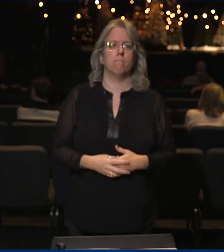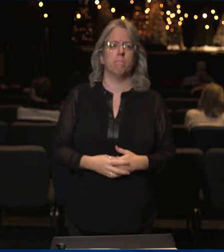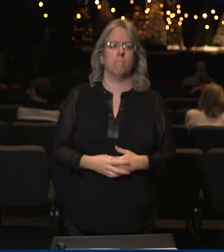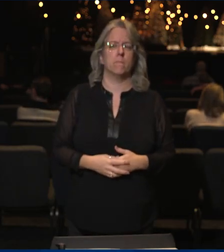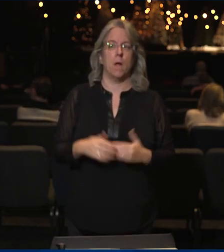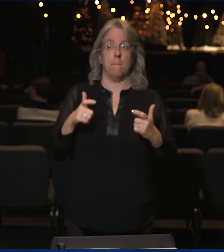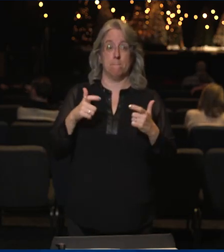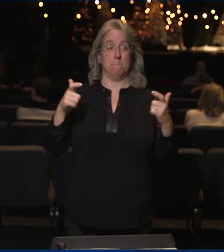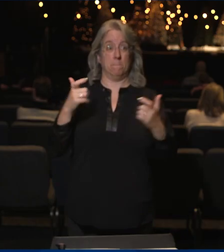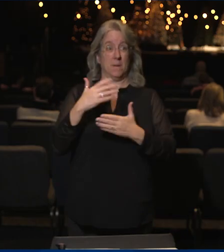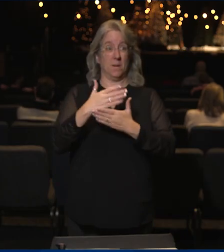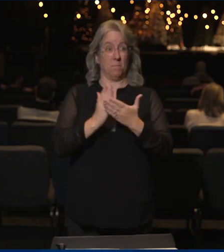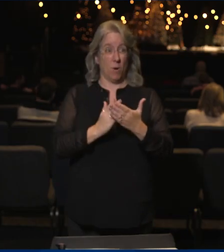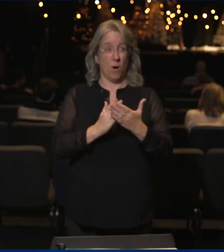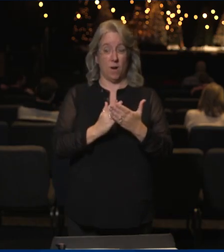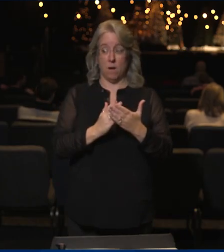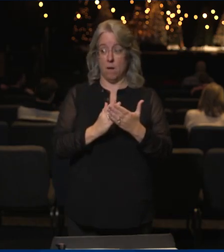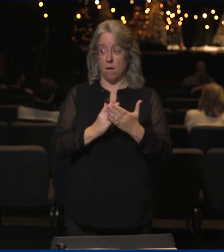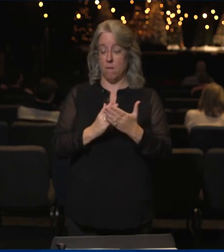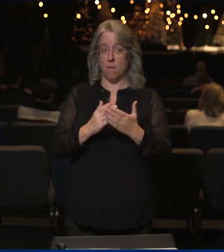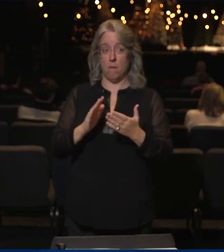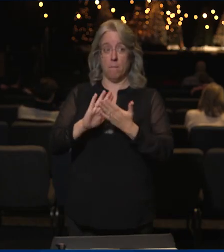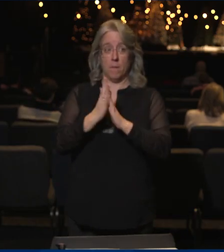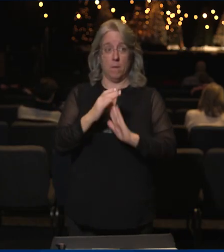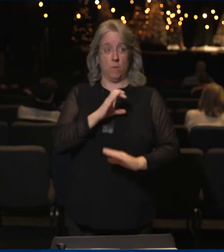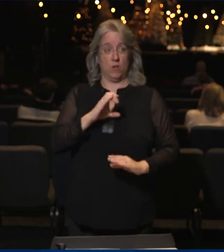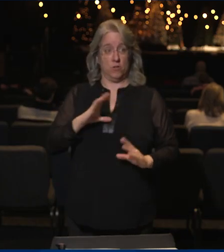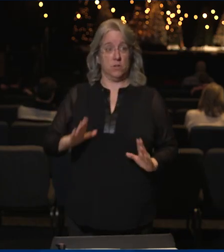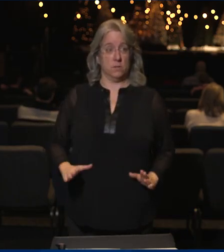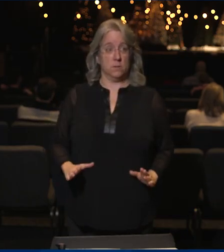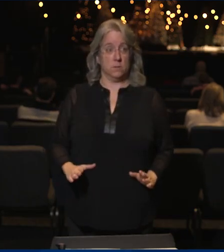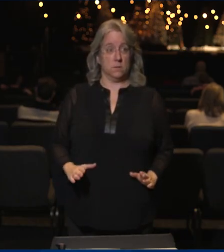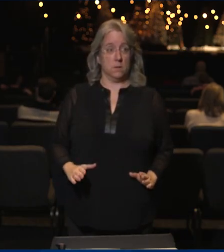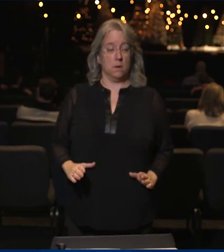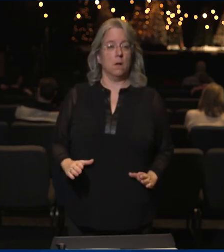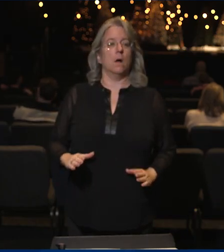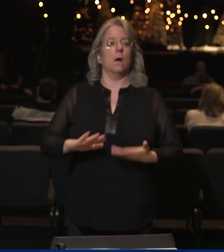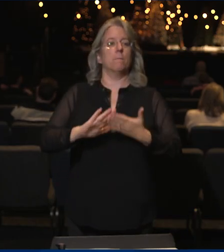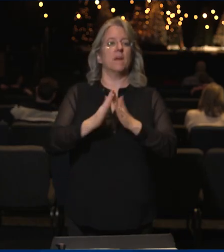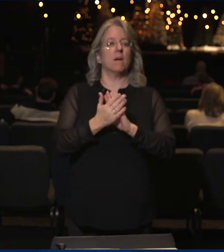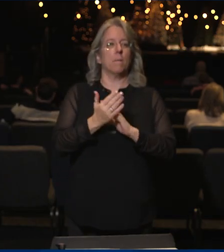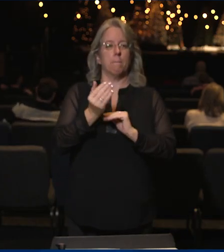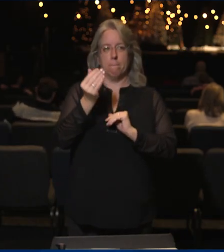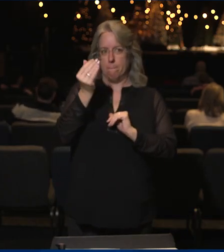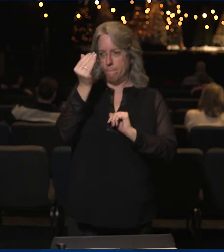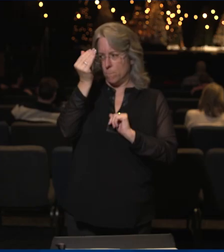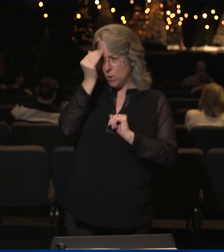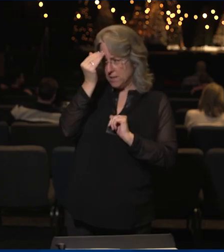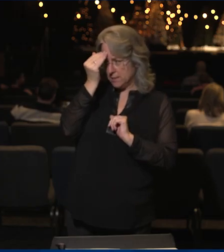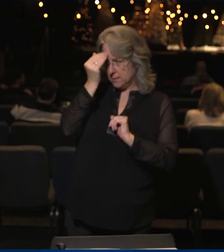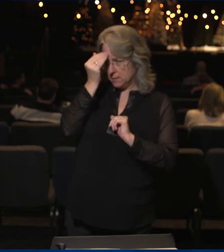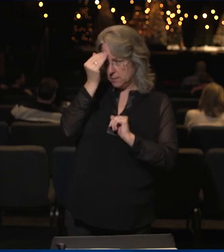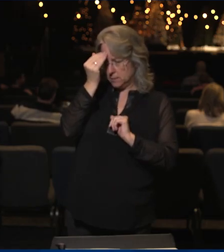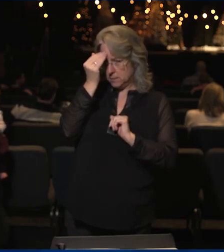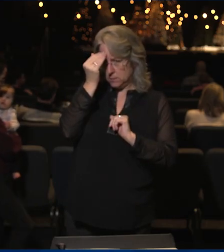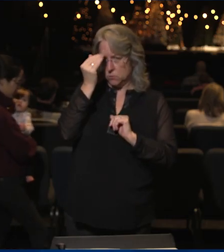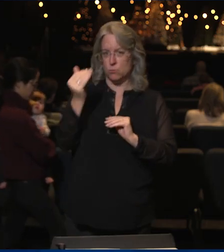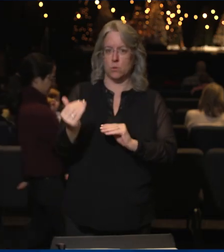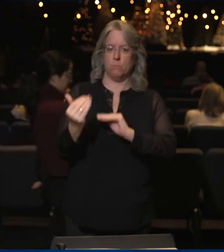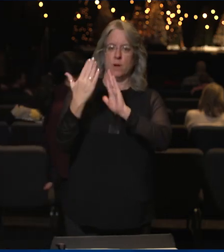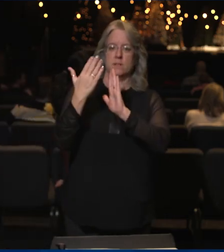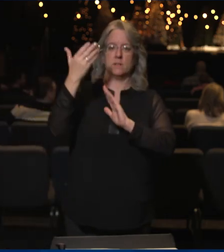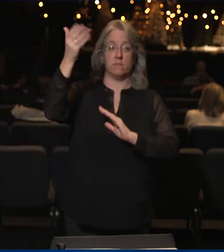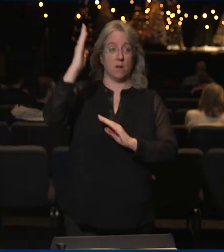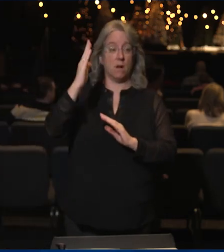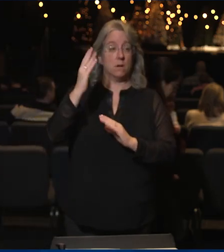present to the presence of God, even now. You come to church, maybe you're